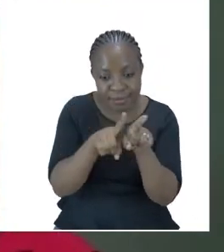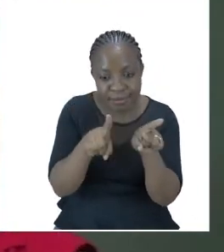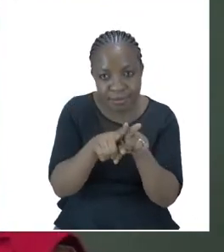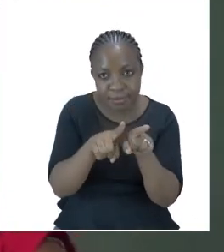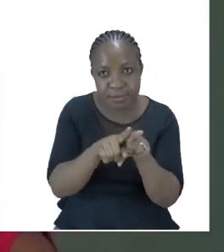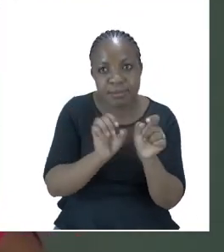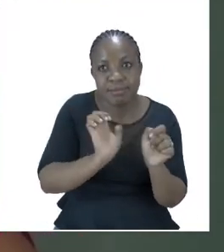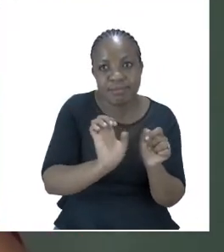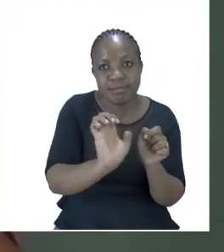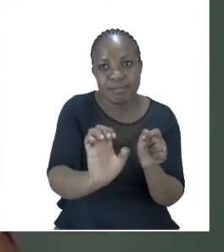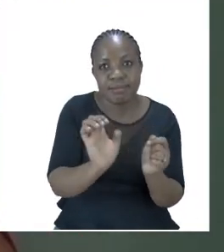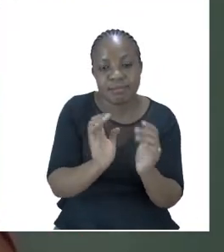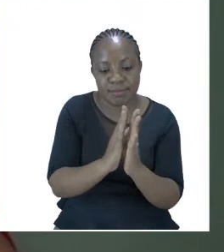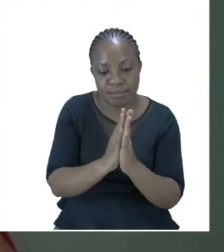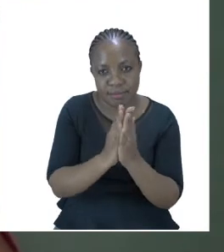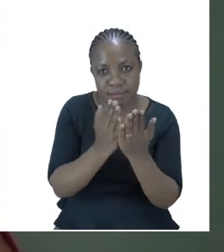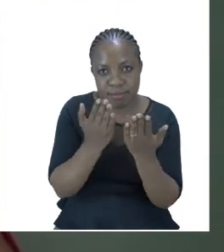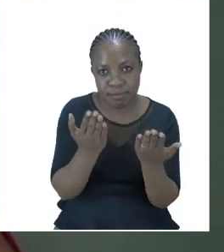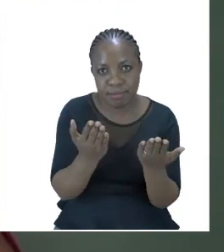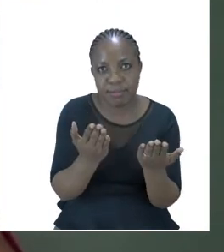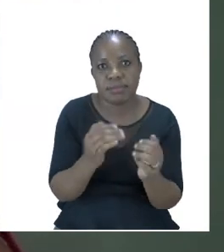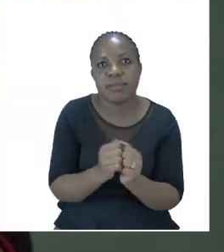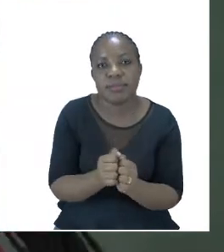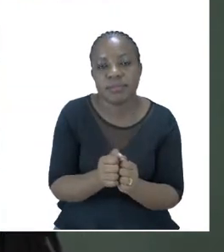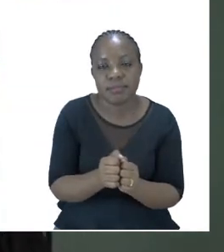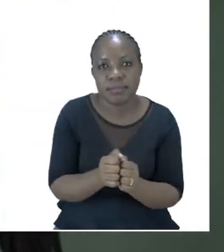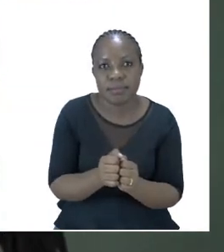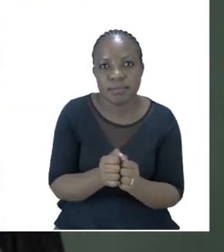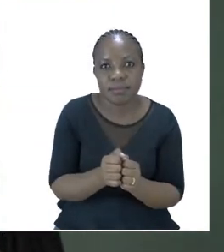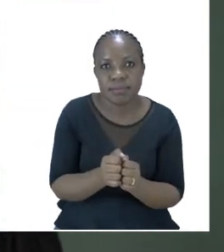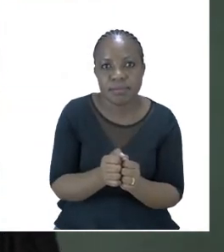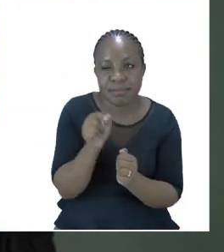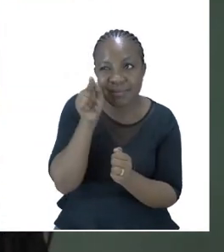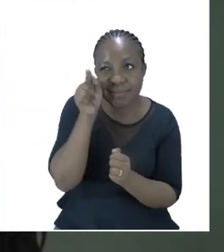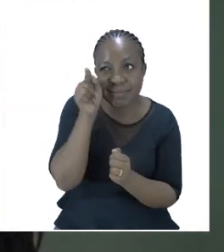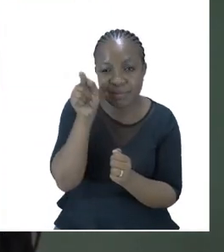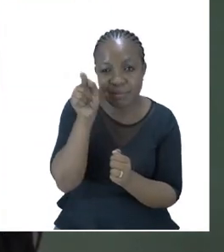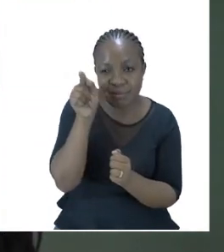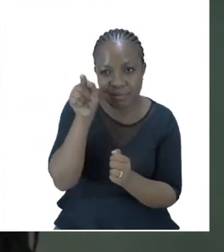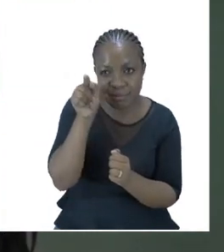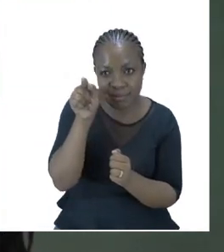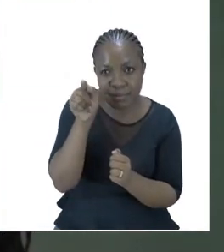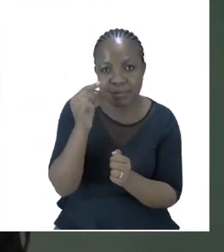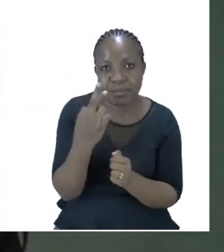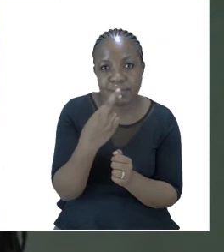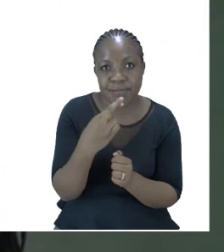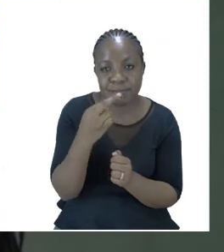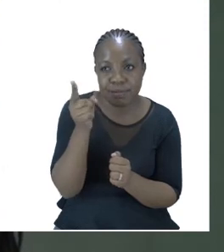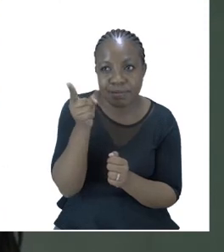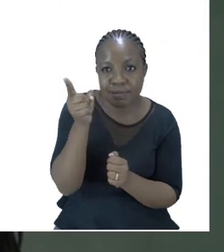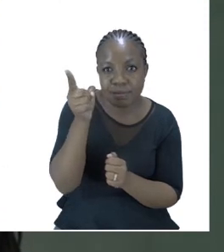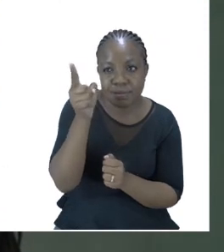your finger so that you won't make any mistakes. You start at the top and you go